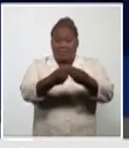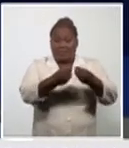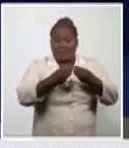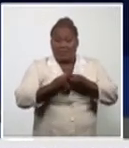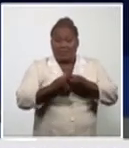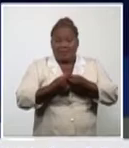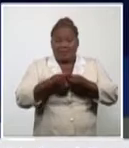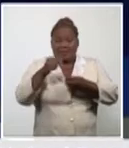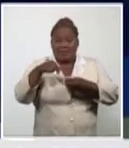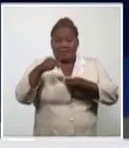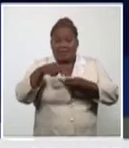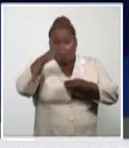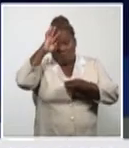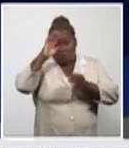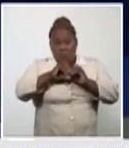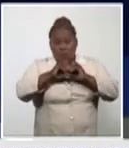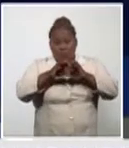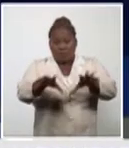51.6%.